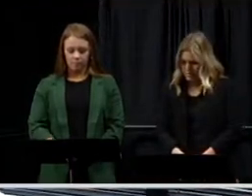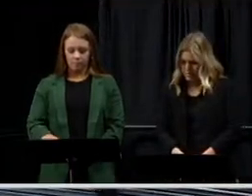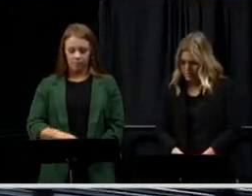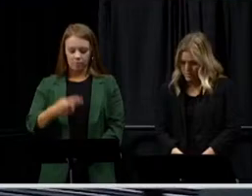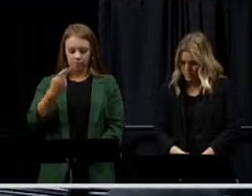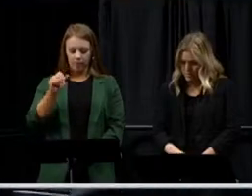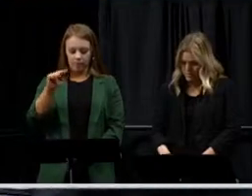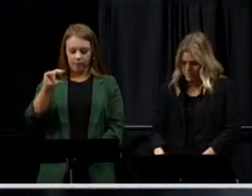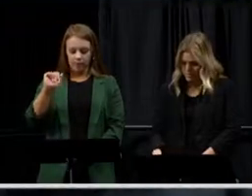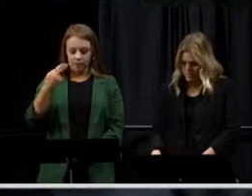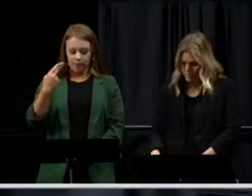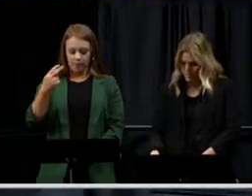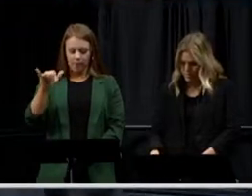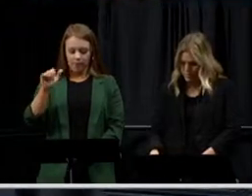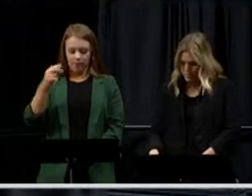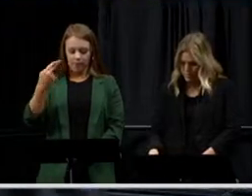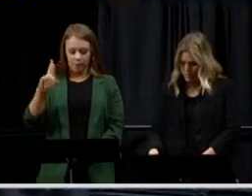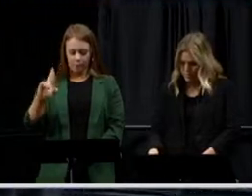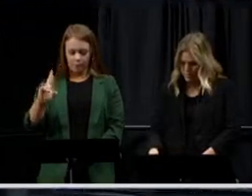Hannah Marie Yar.